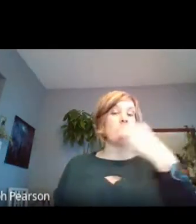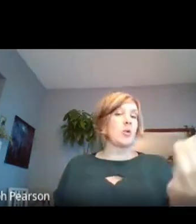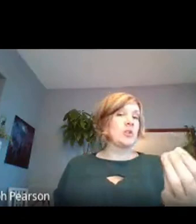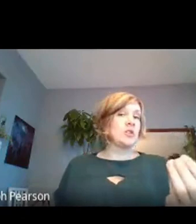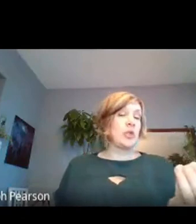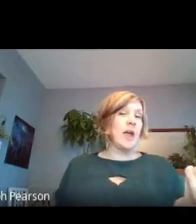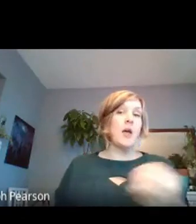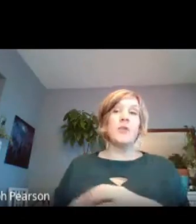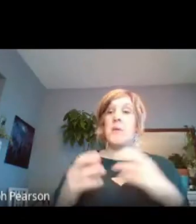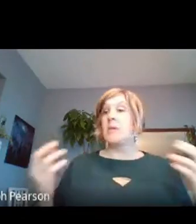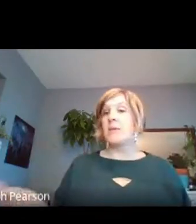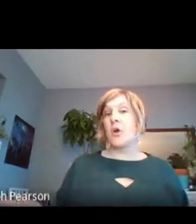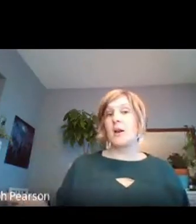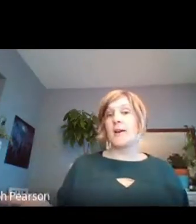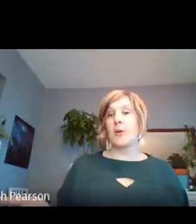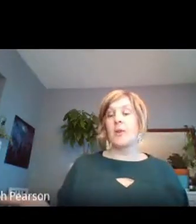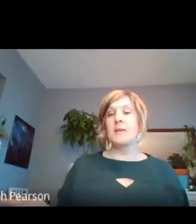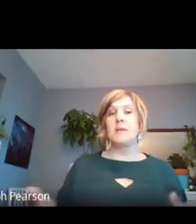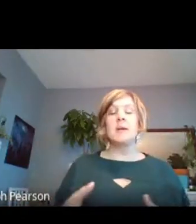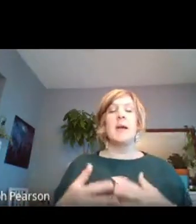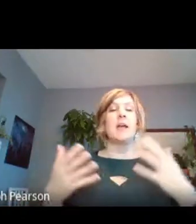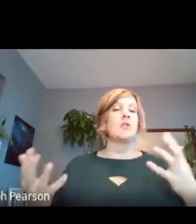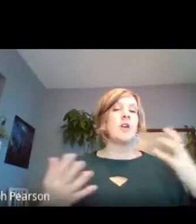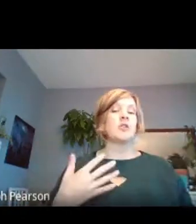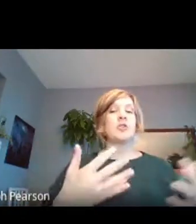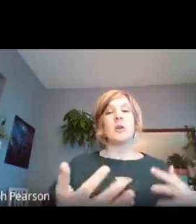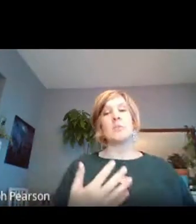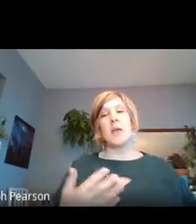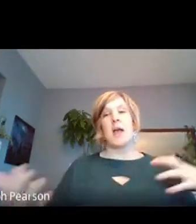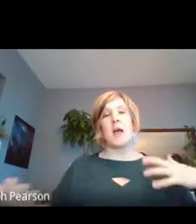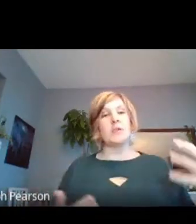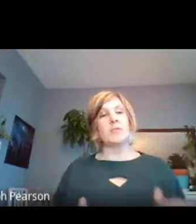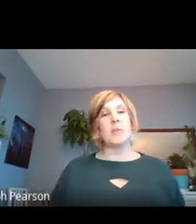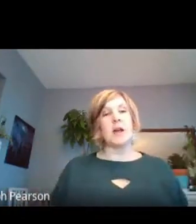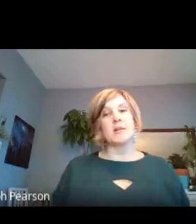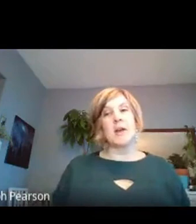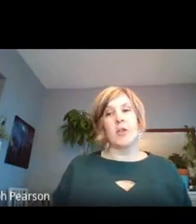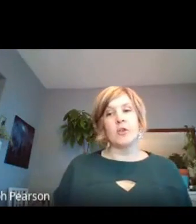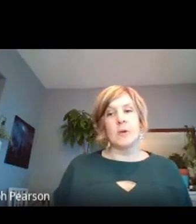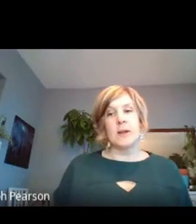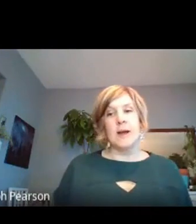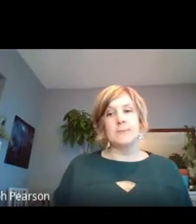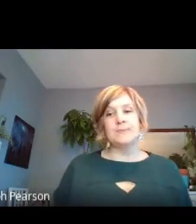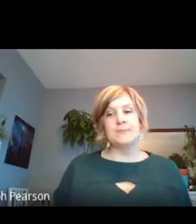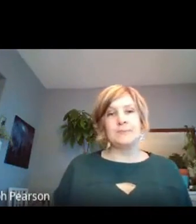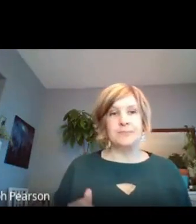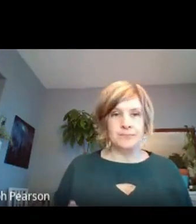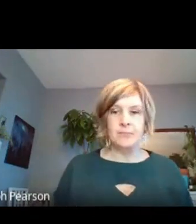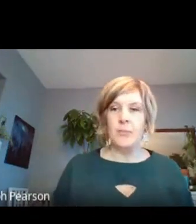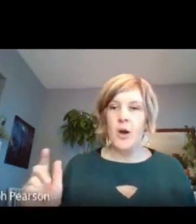are you're the only teacher they have maybe they've tried it in other places and so that your students may have some feedback as to how they're doing that